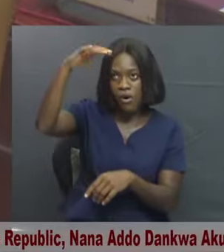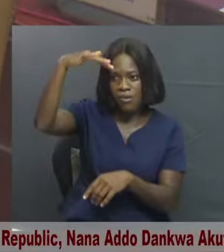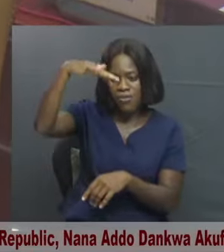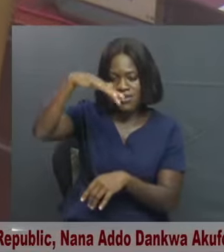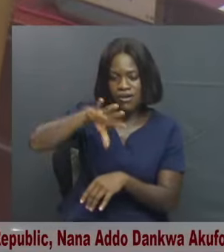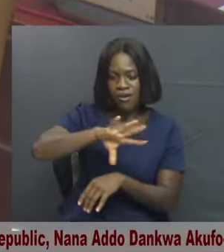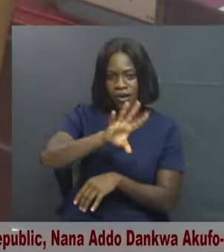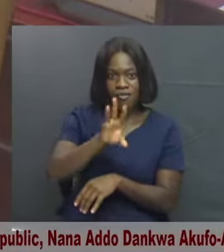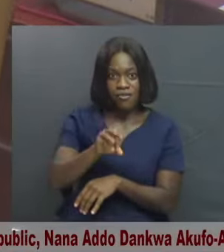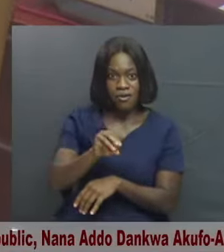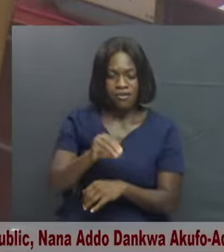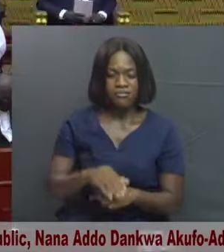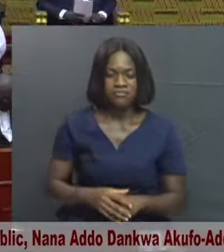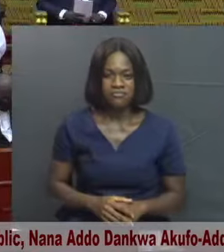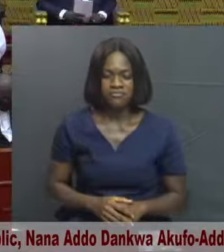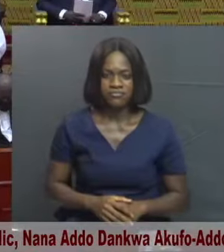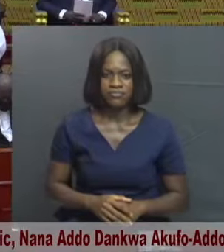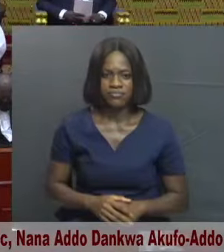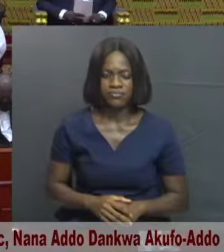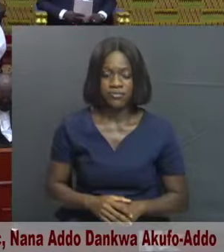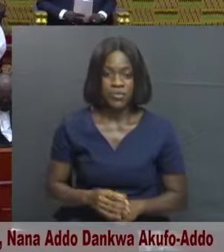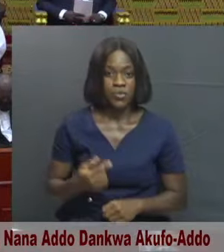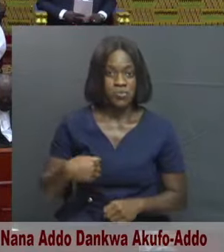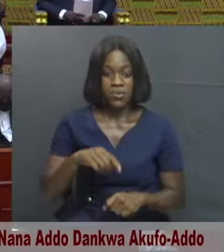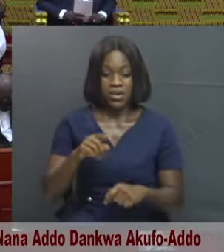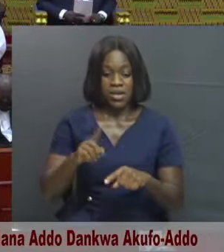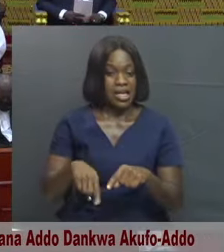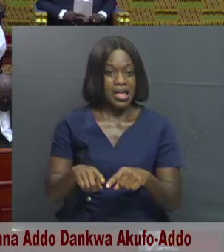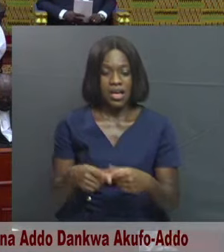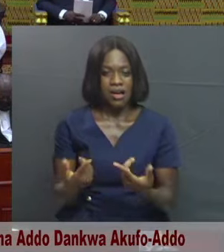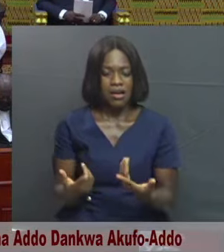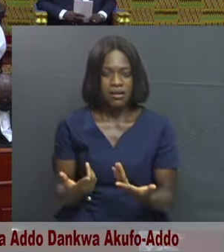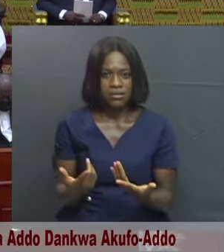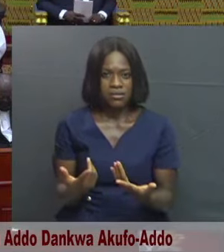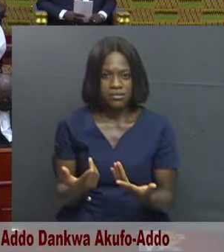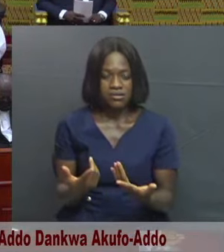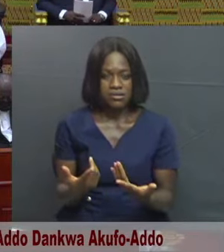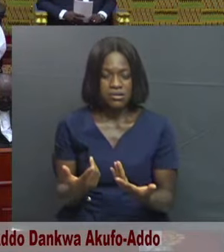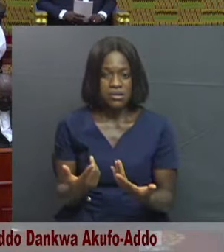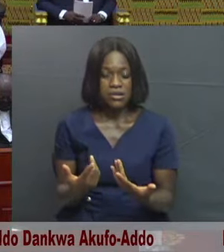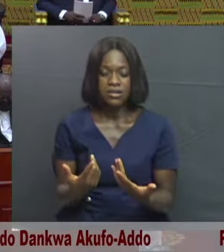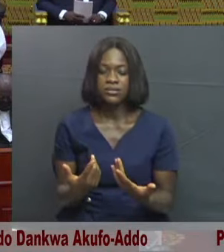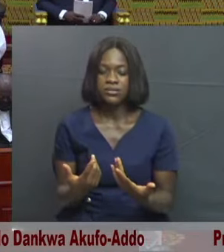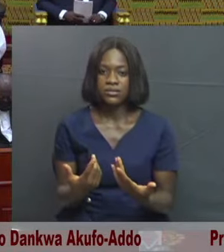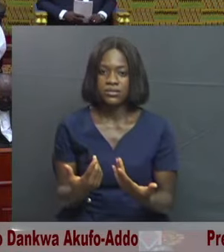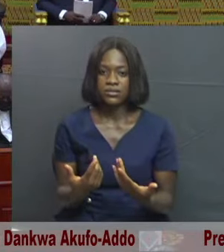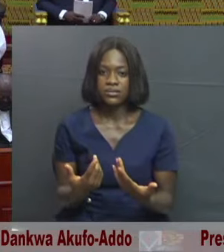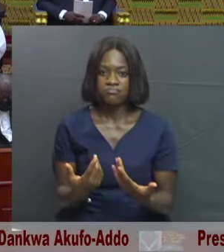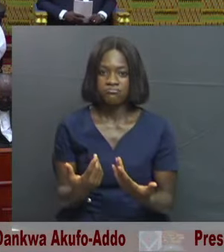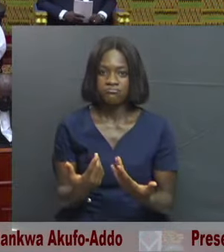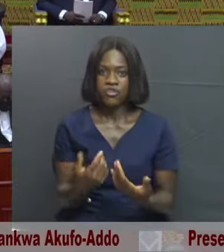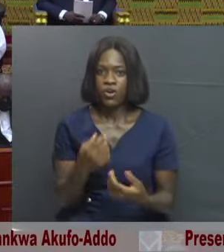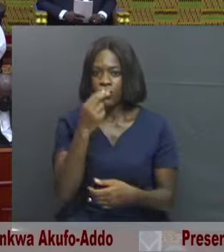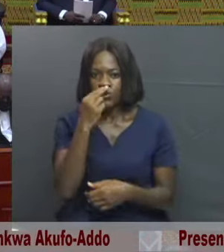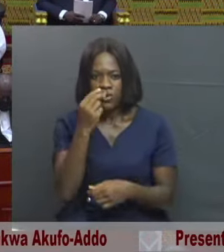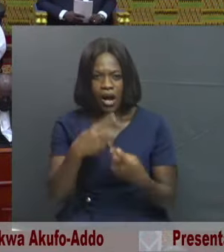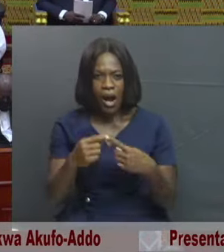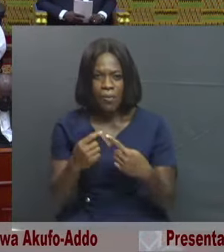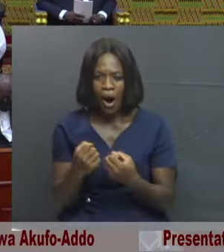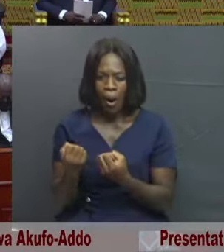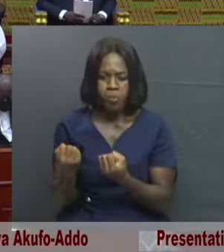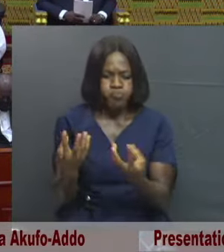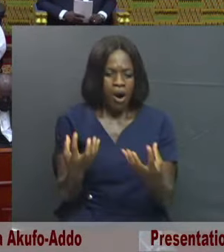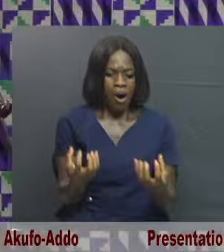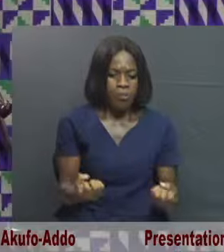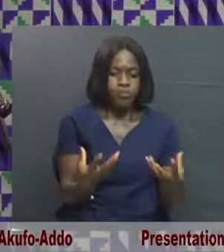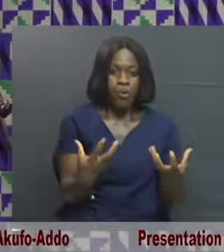Africa we can no longer take the territorial Integrity of our countries for granted